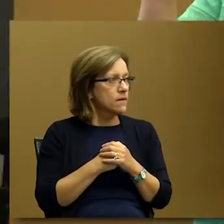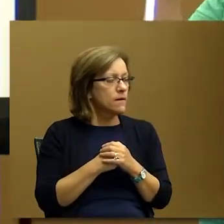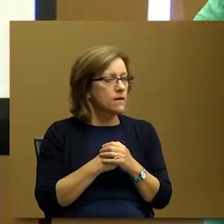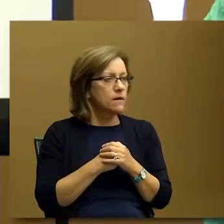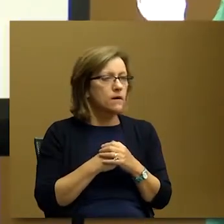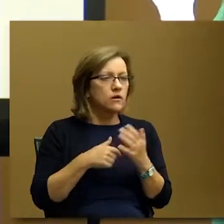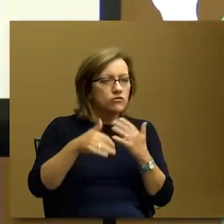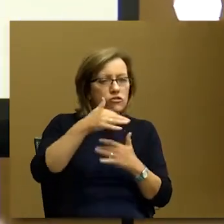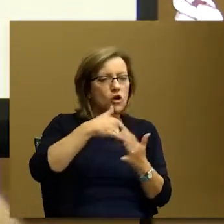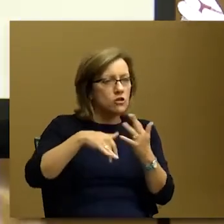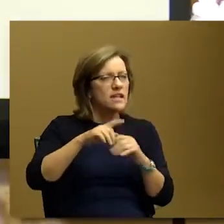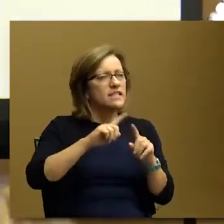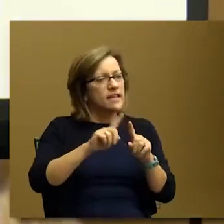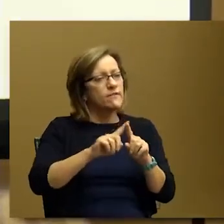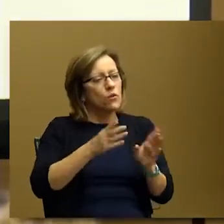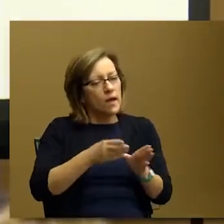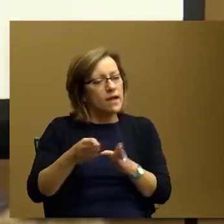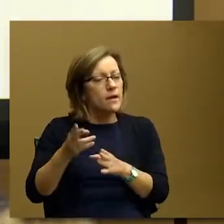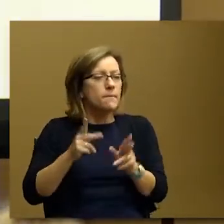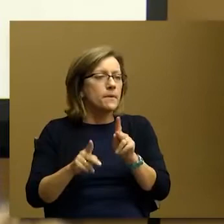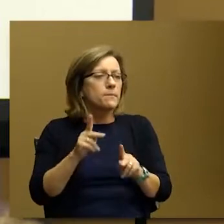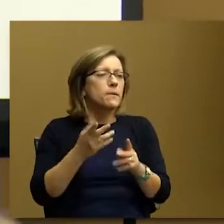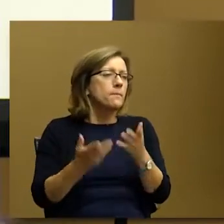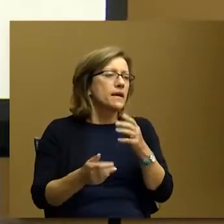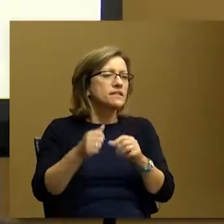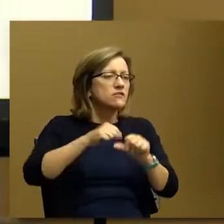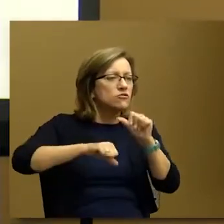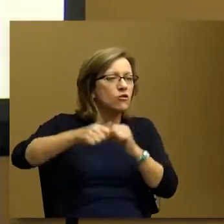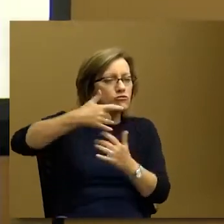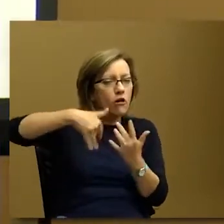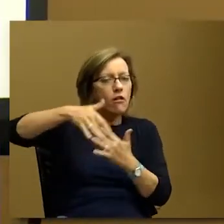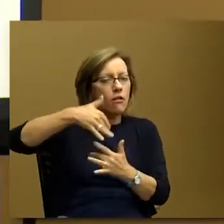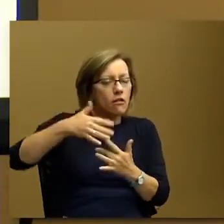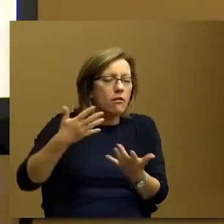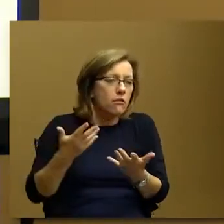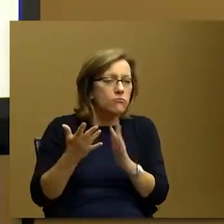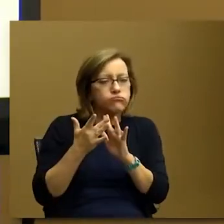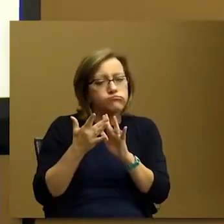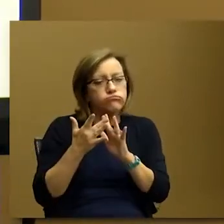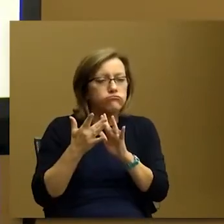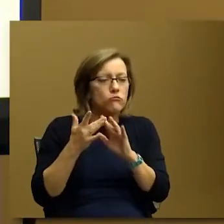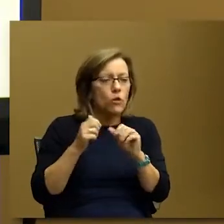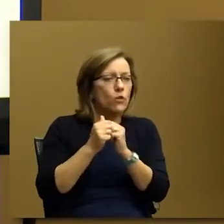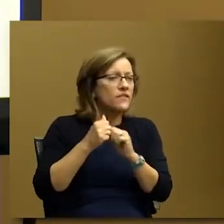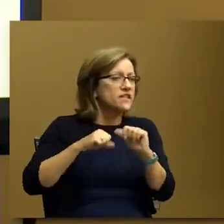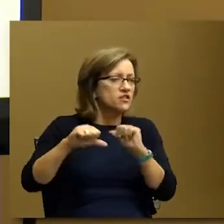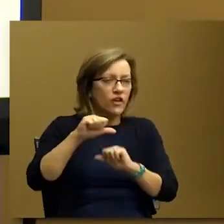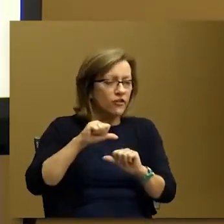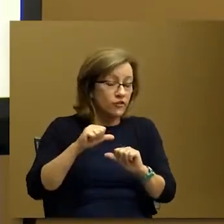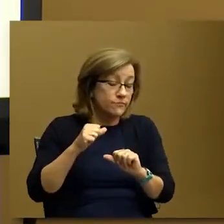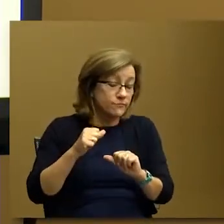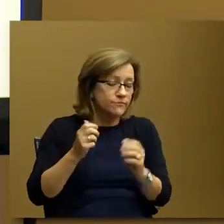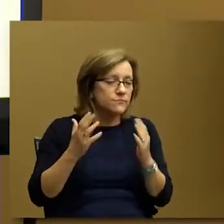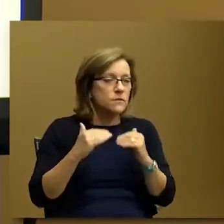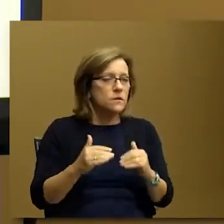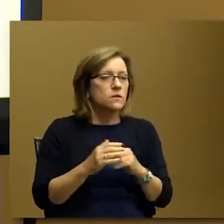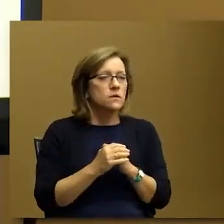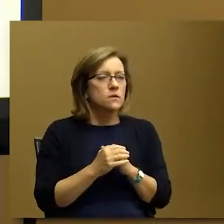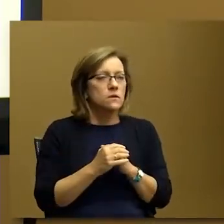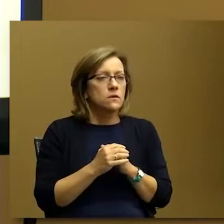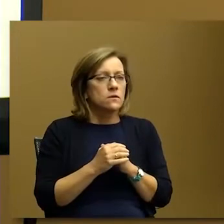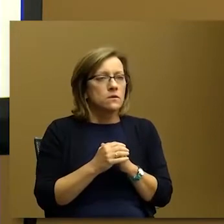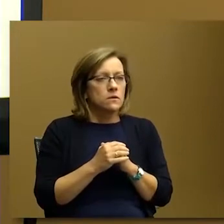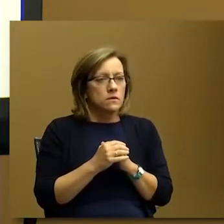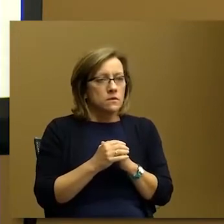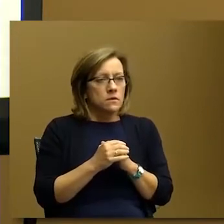socializing. Those are different ways that people might socialize. The other then, and this is kind of the last of this cycle of